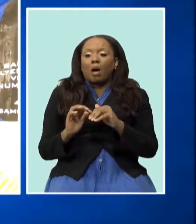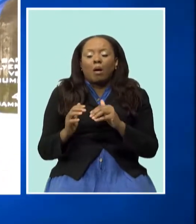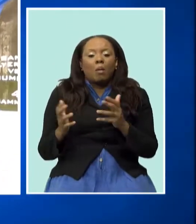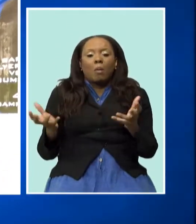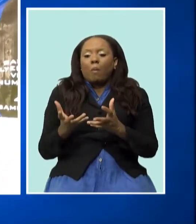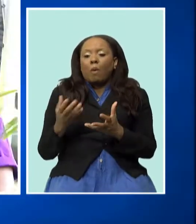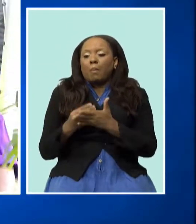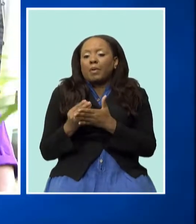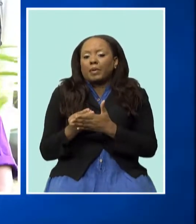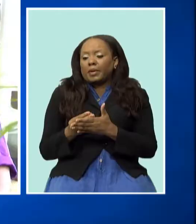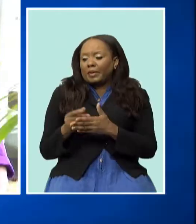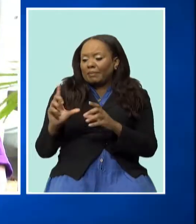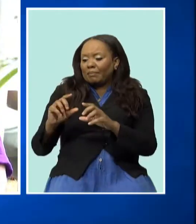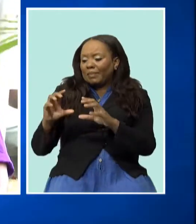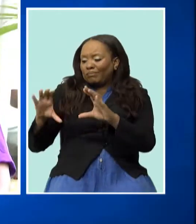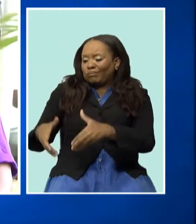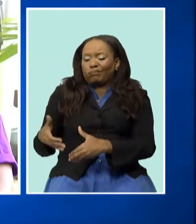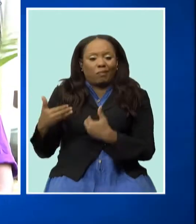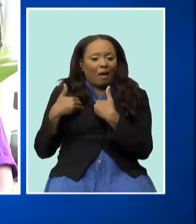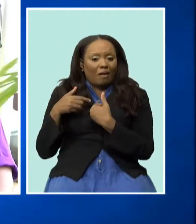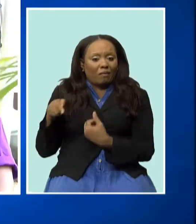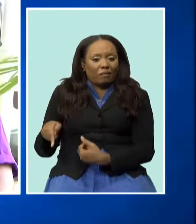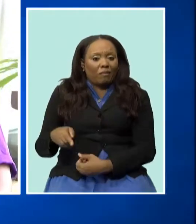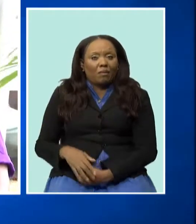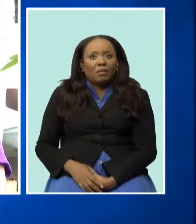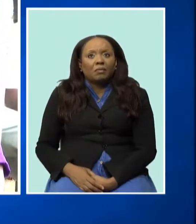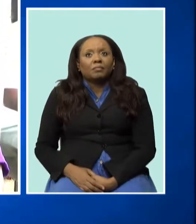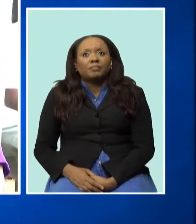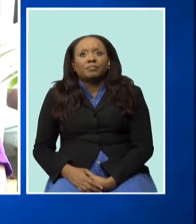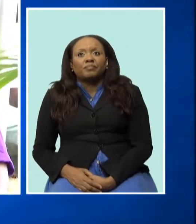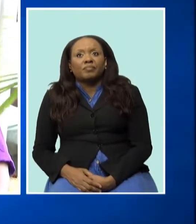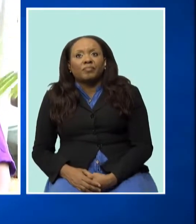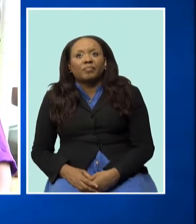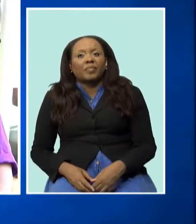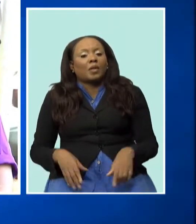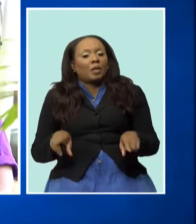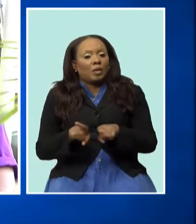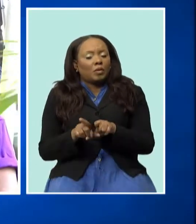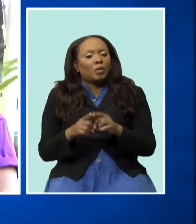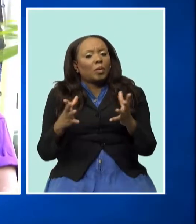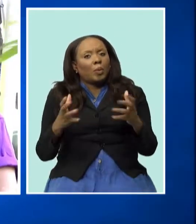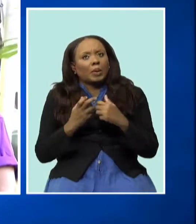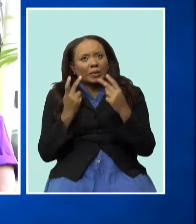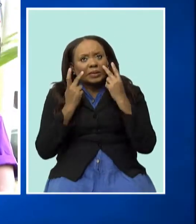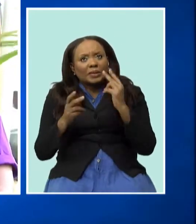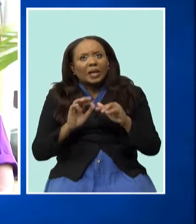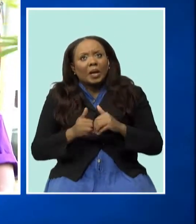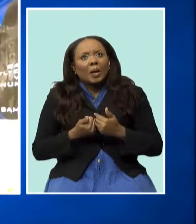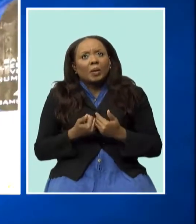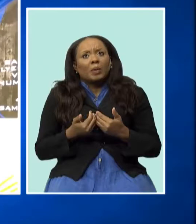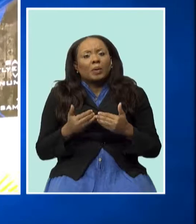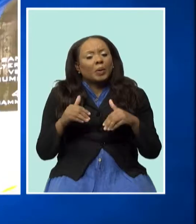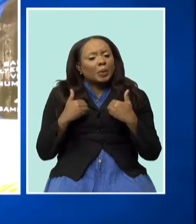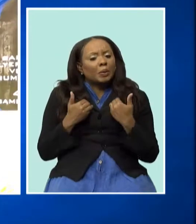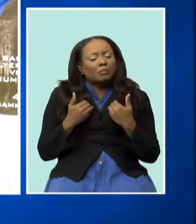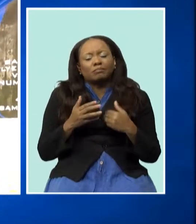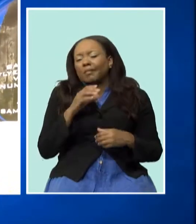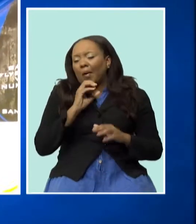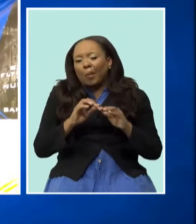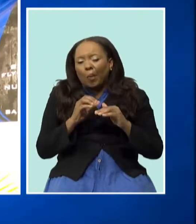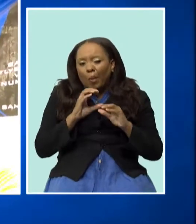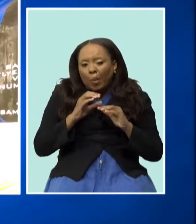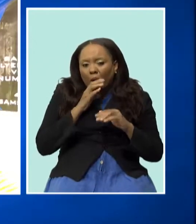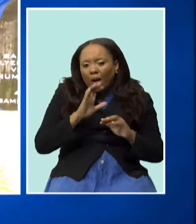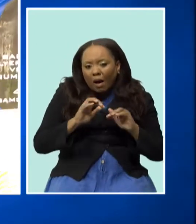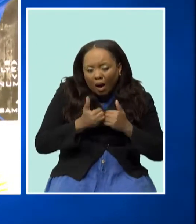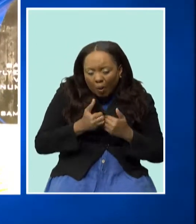he says strides have continuously been made in extending the lives of seniors over the years and to ensure that people can live better in their